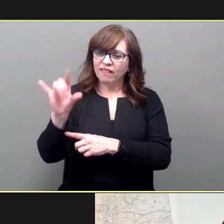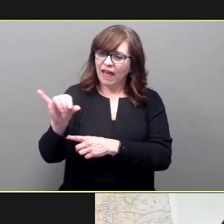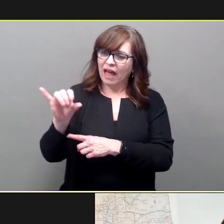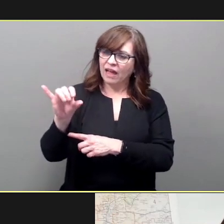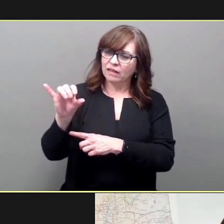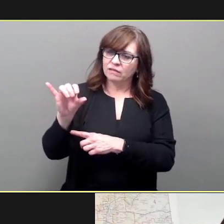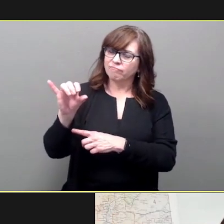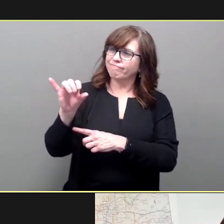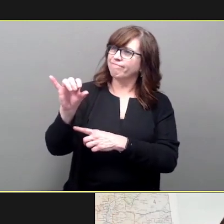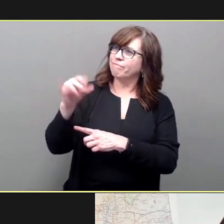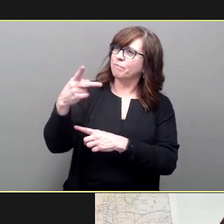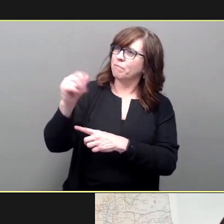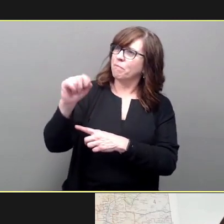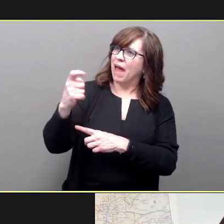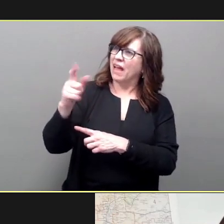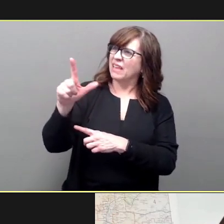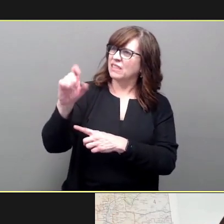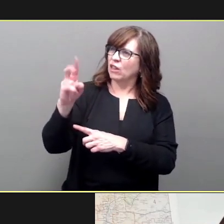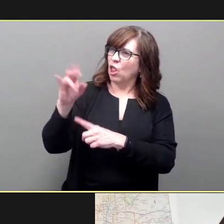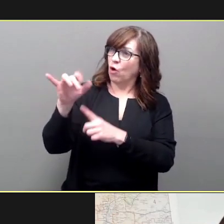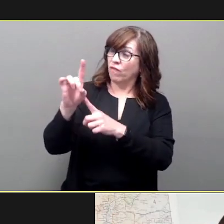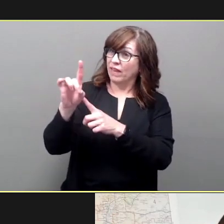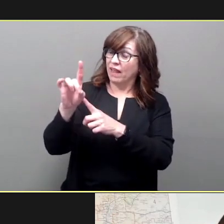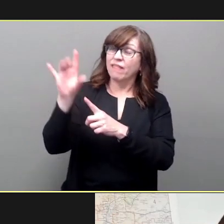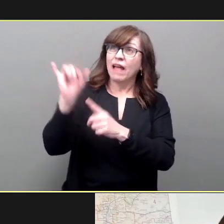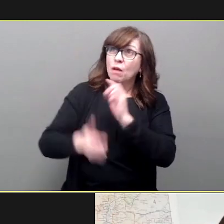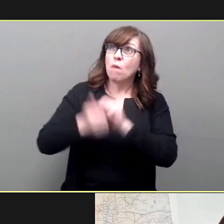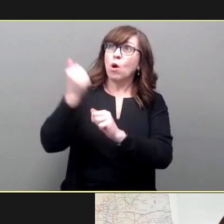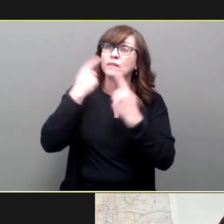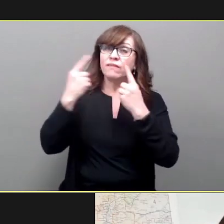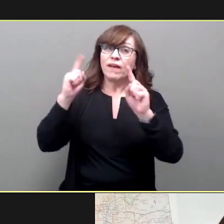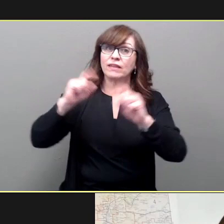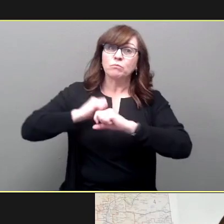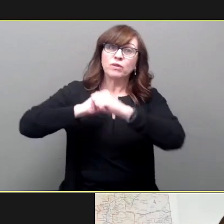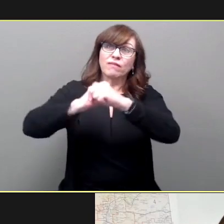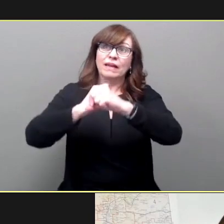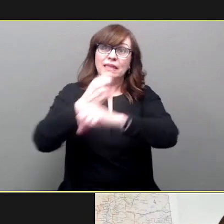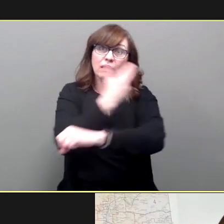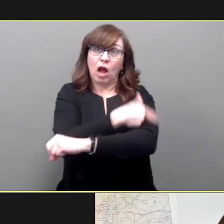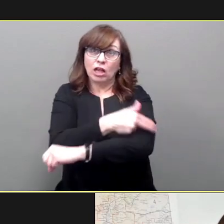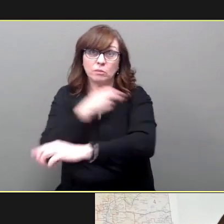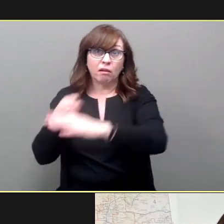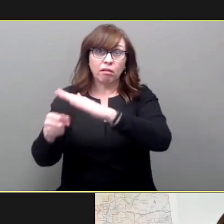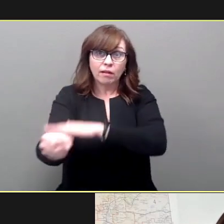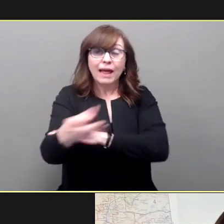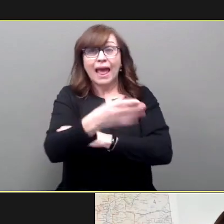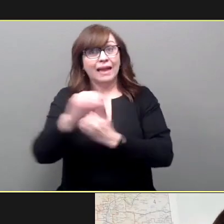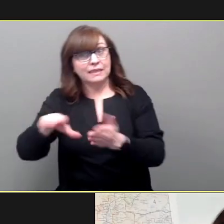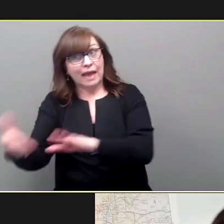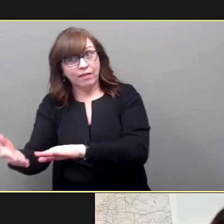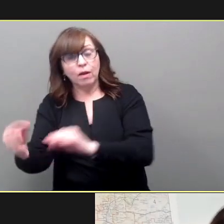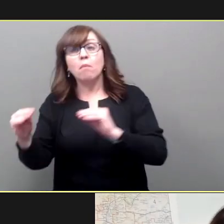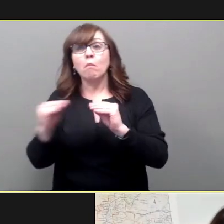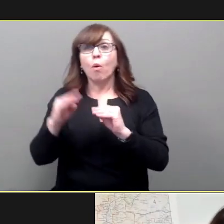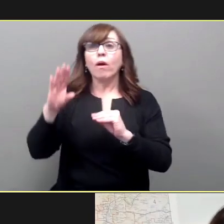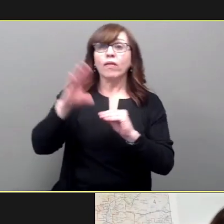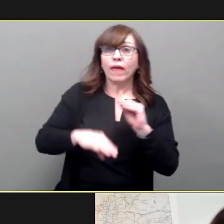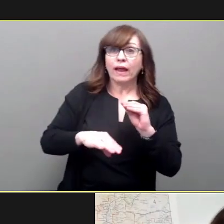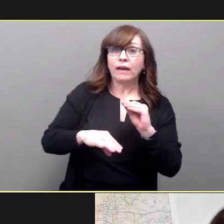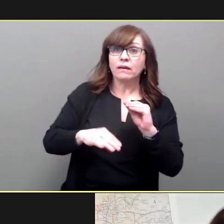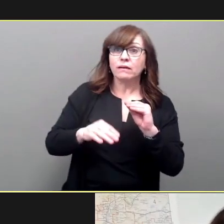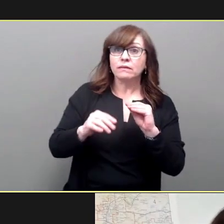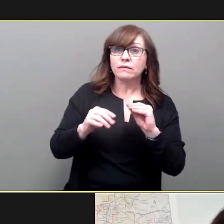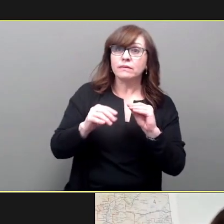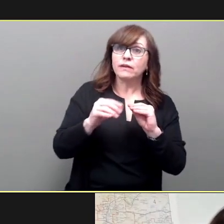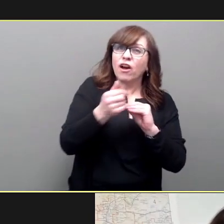actually the most effective treatment we have for preventing hospitalization and death, even more effective by a few